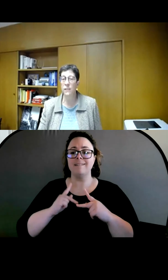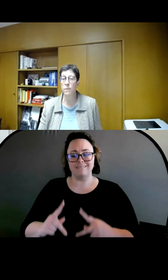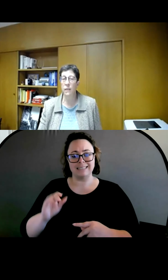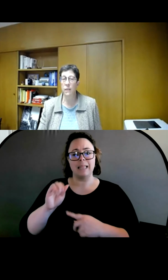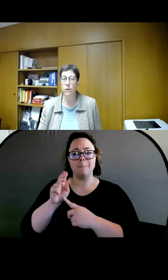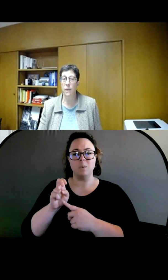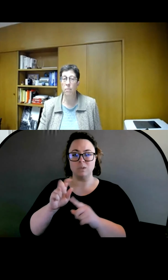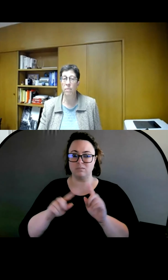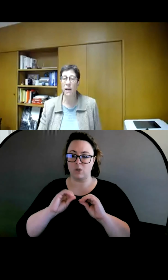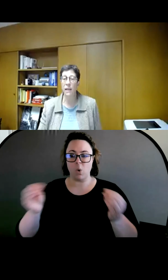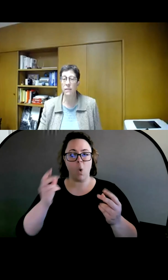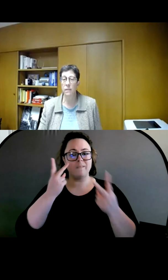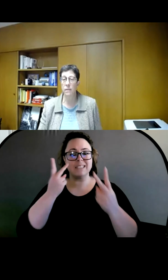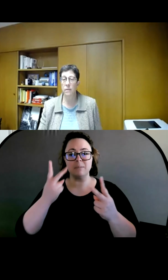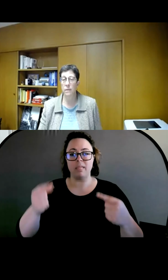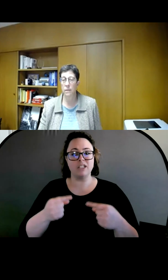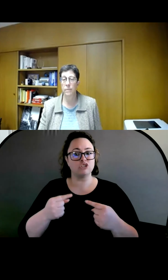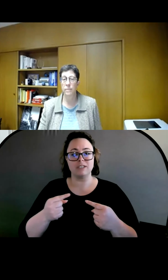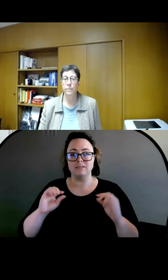had no visible injury, but